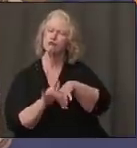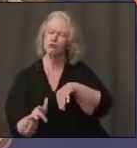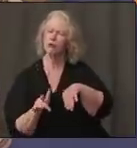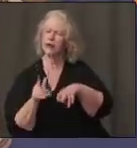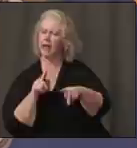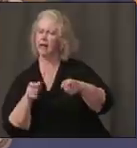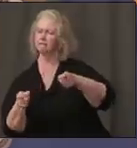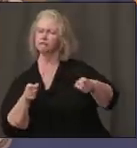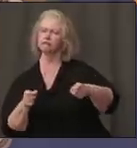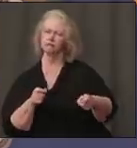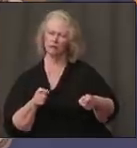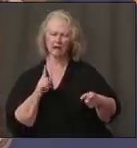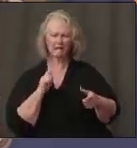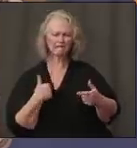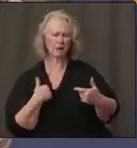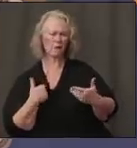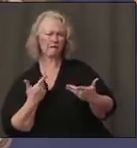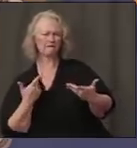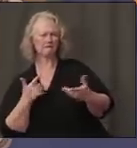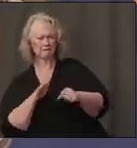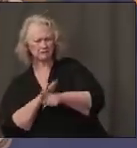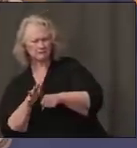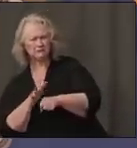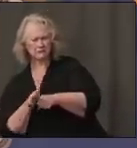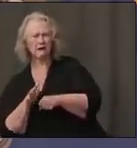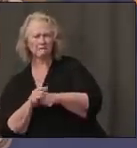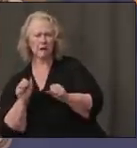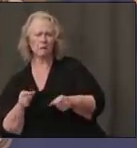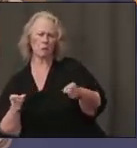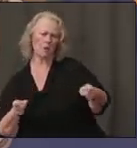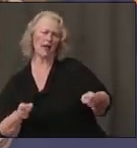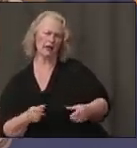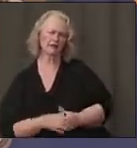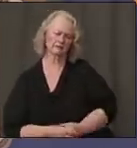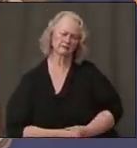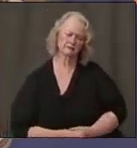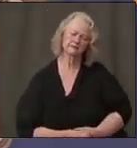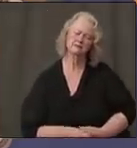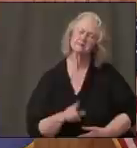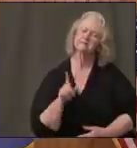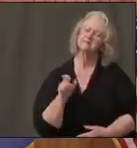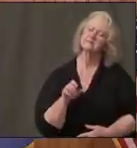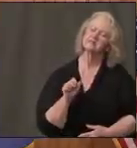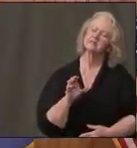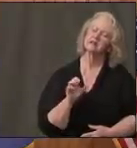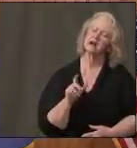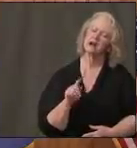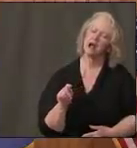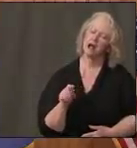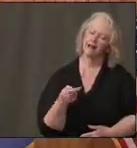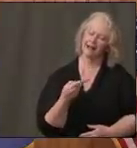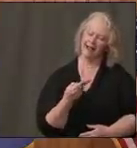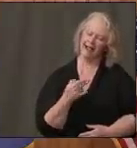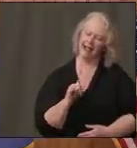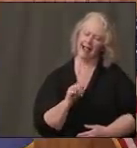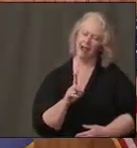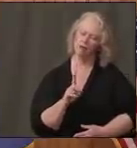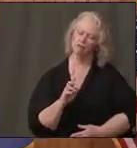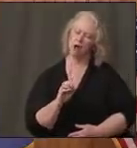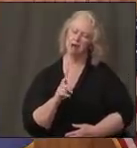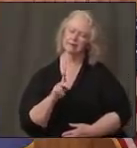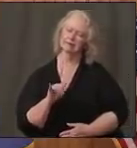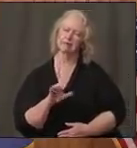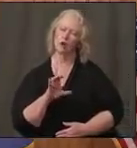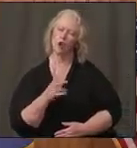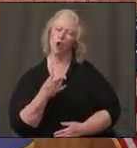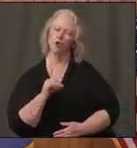we have more tools in our toolbox every month. And then for Scott, regarding hydroxychloroquine, the president said recently that